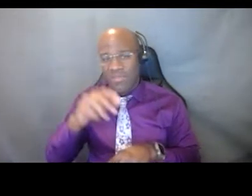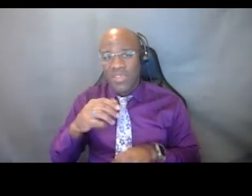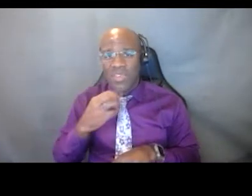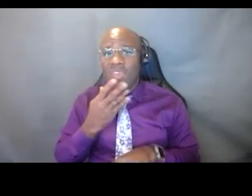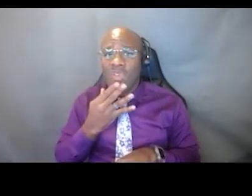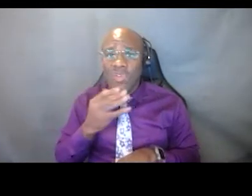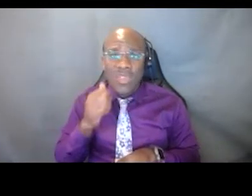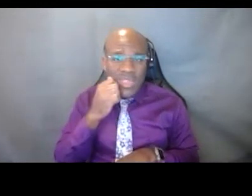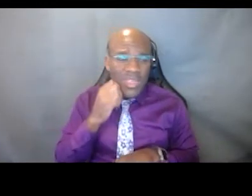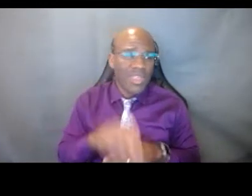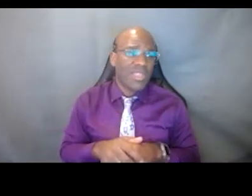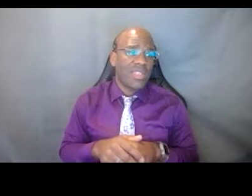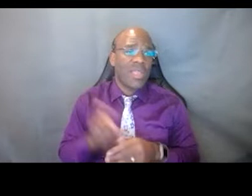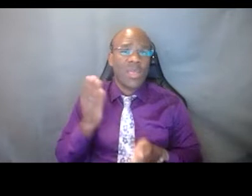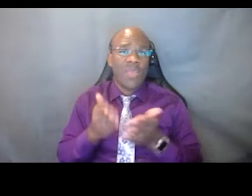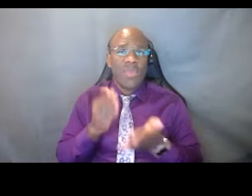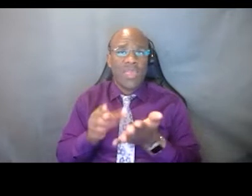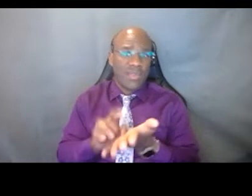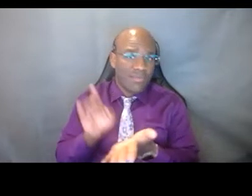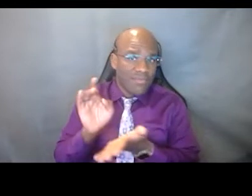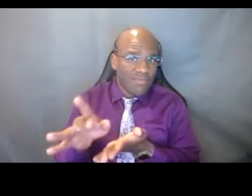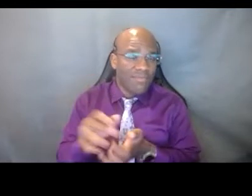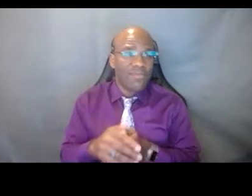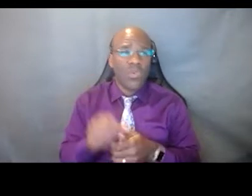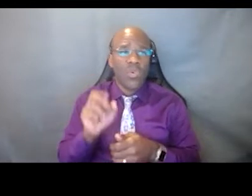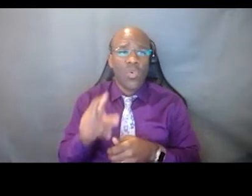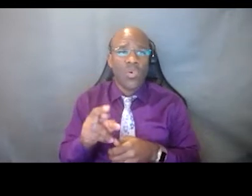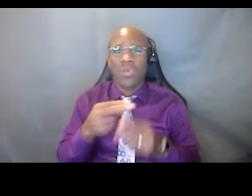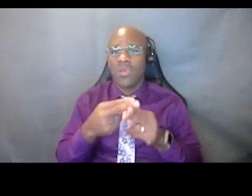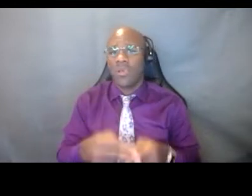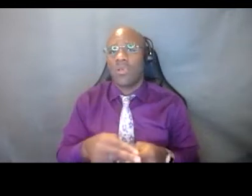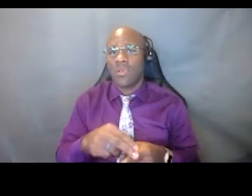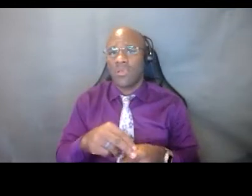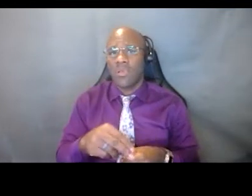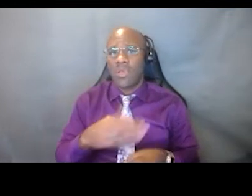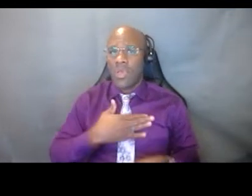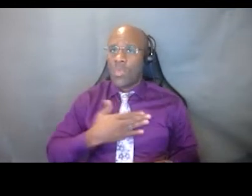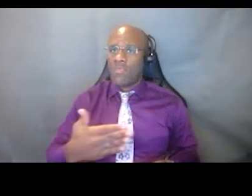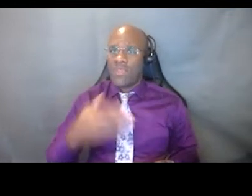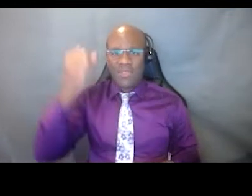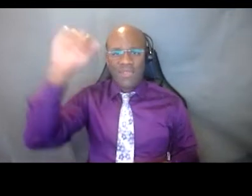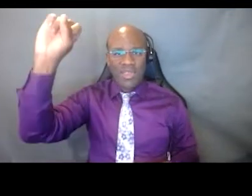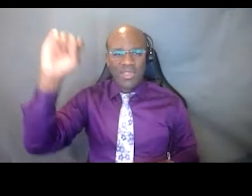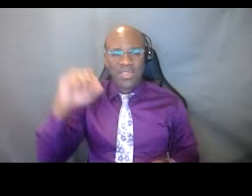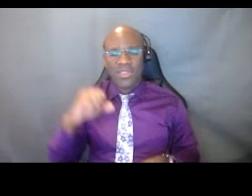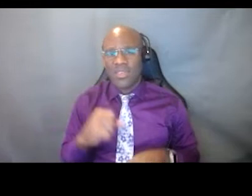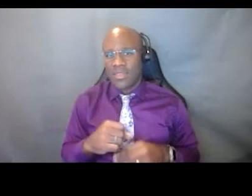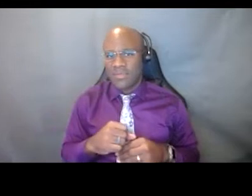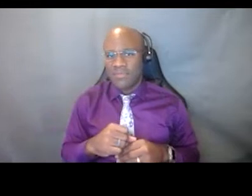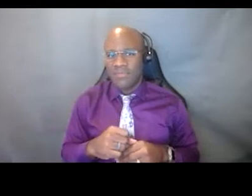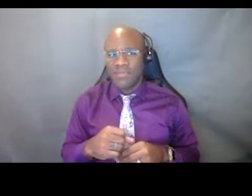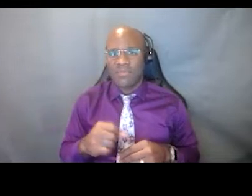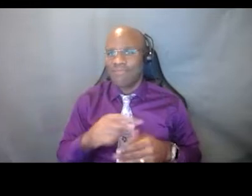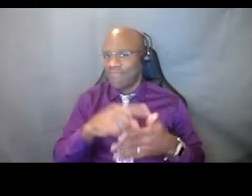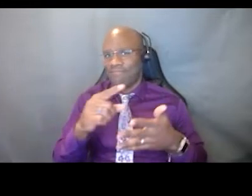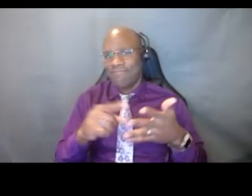because of their disability, because of what they call willful defiance. There's all those different things. We truly engage with our